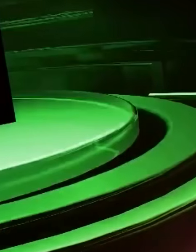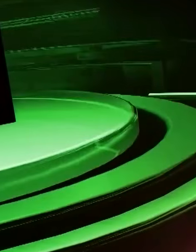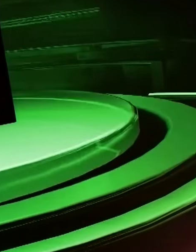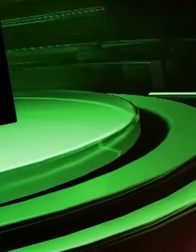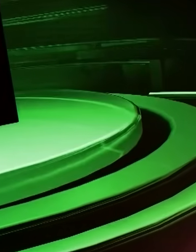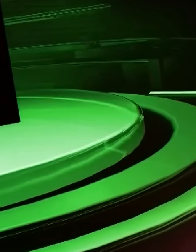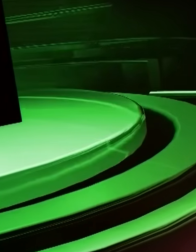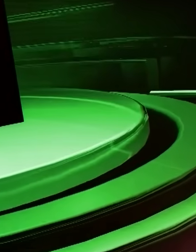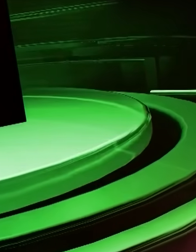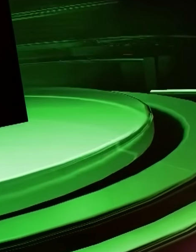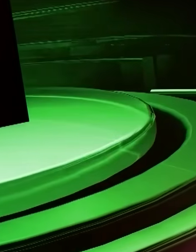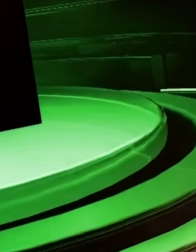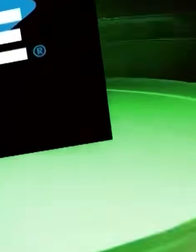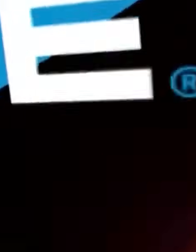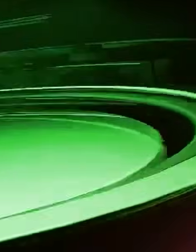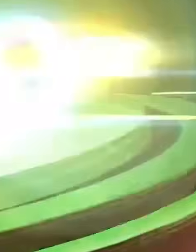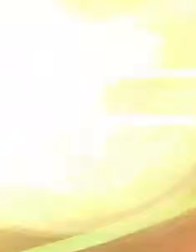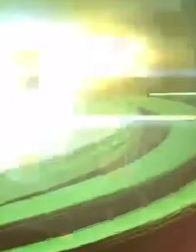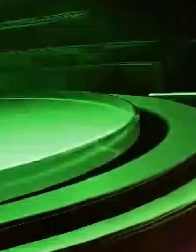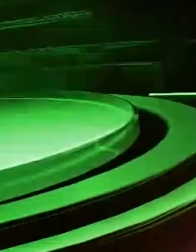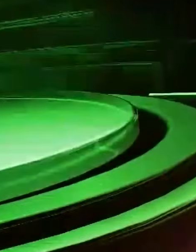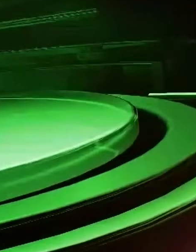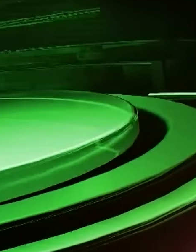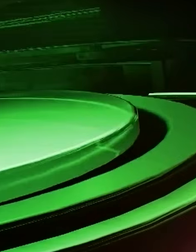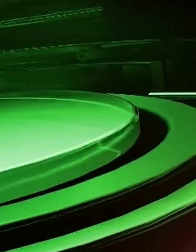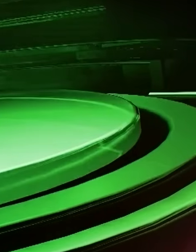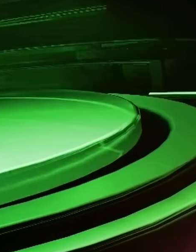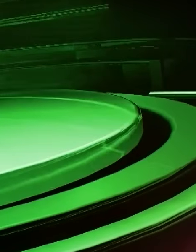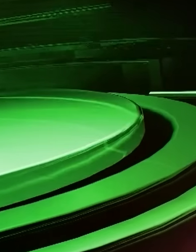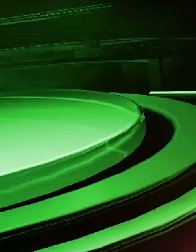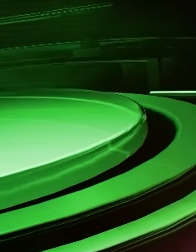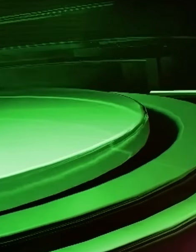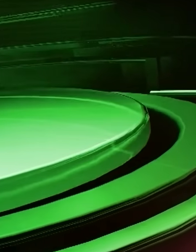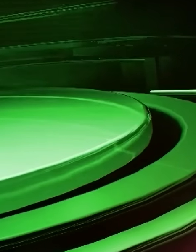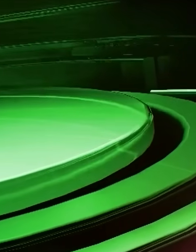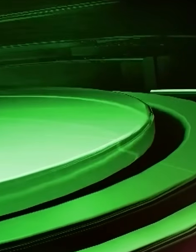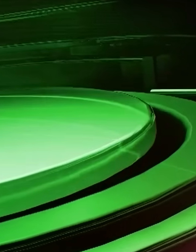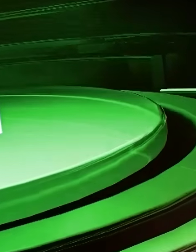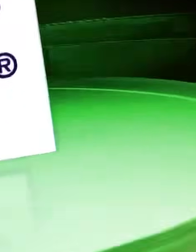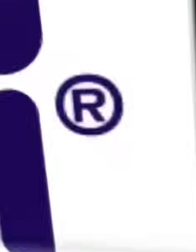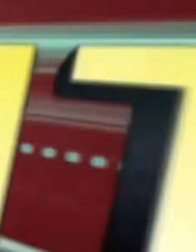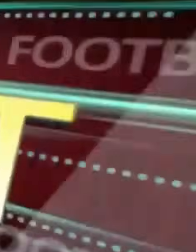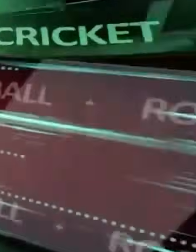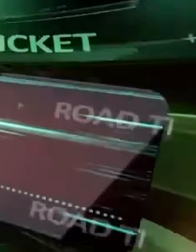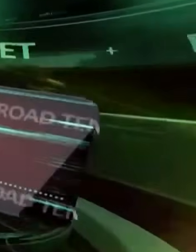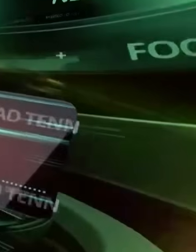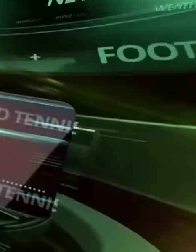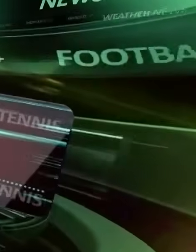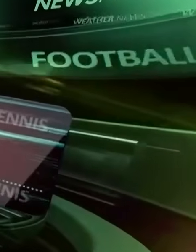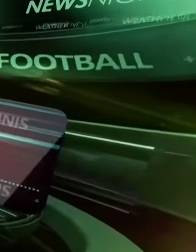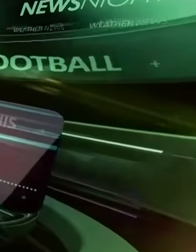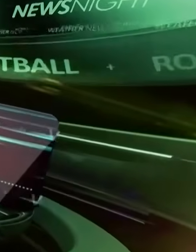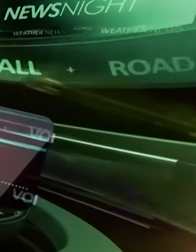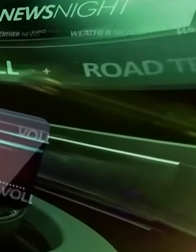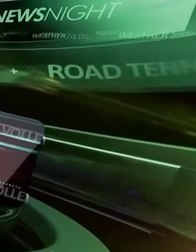In. Pause is power. And by Dasani. Live first, Dasani after.